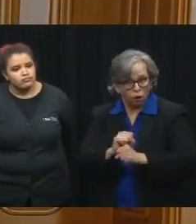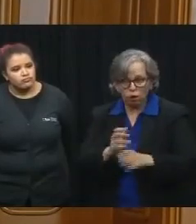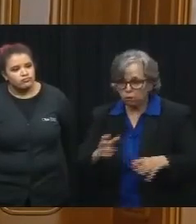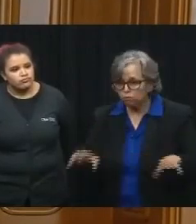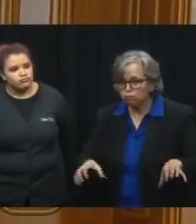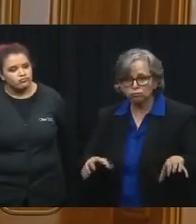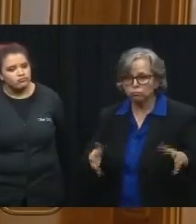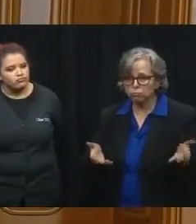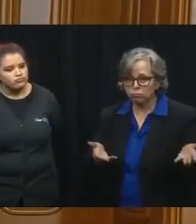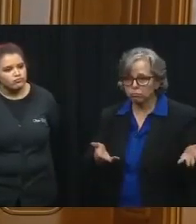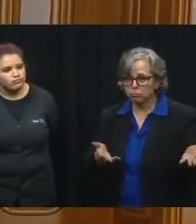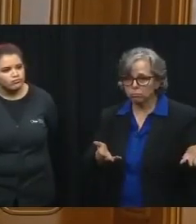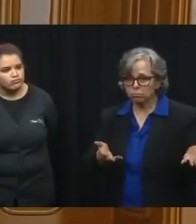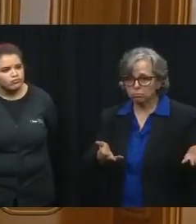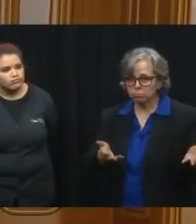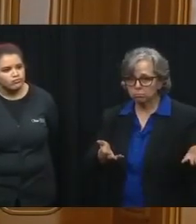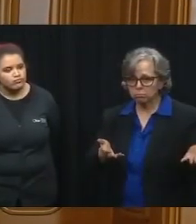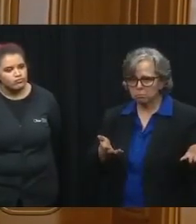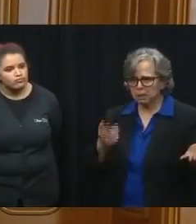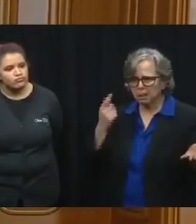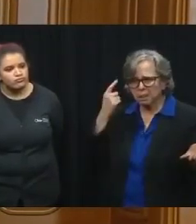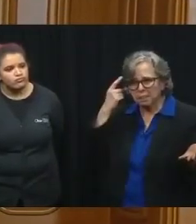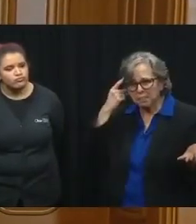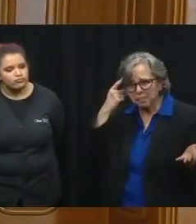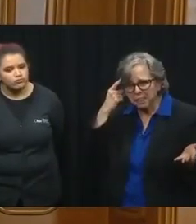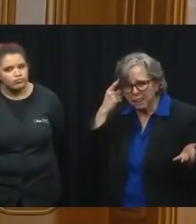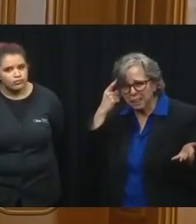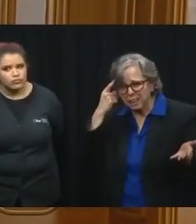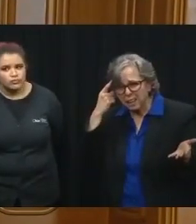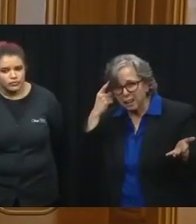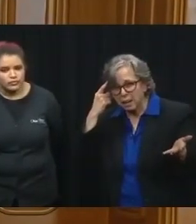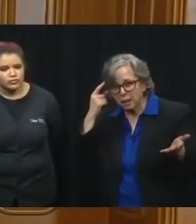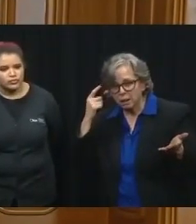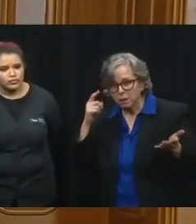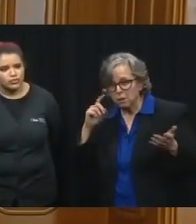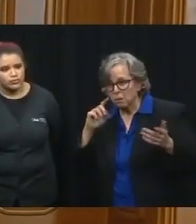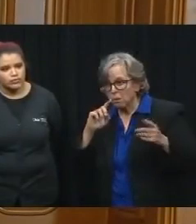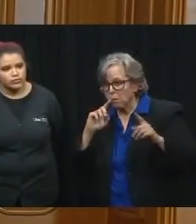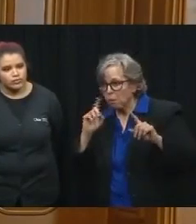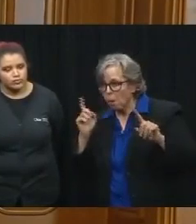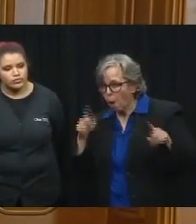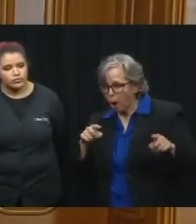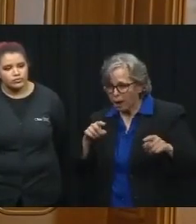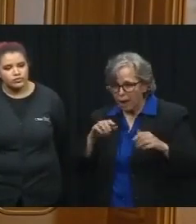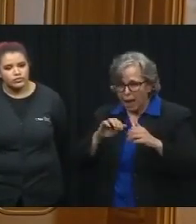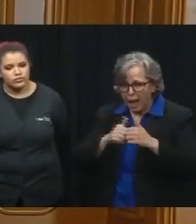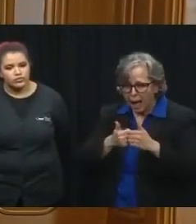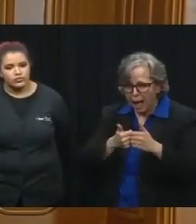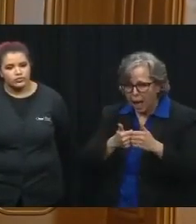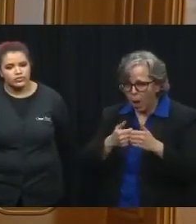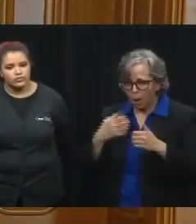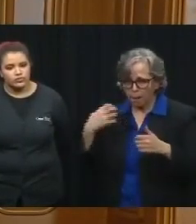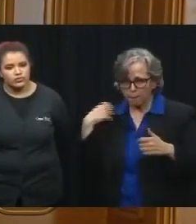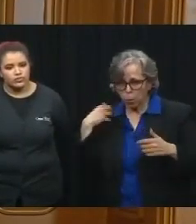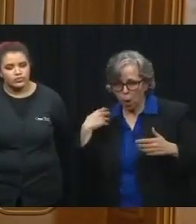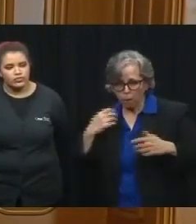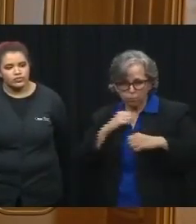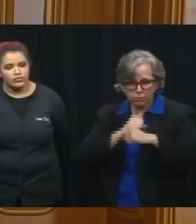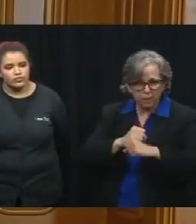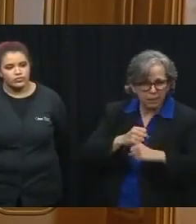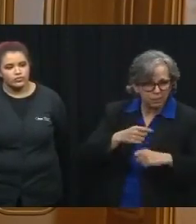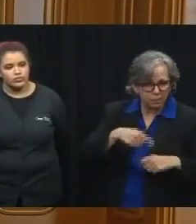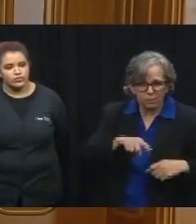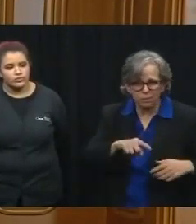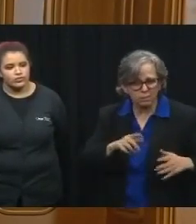that the orders in regard to how an employee protects the employee, how the employer protects